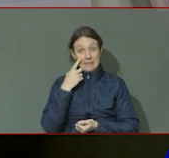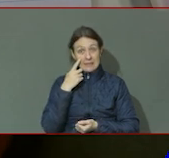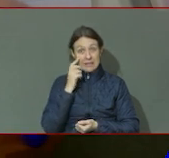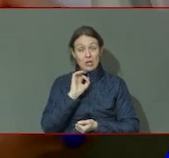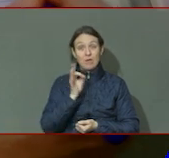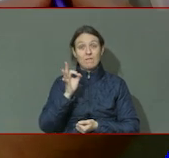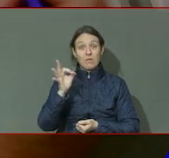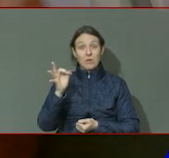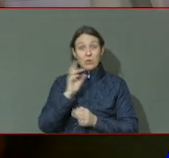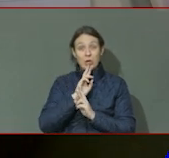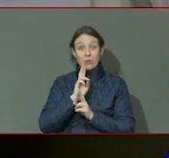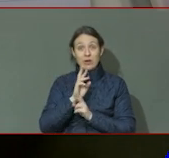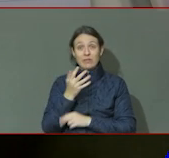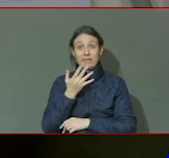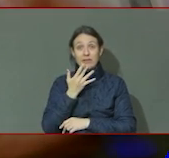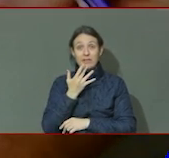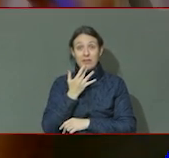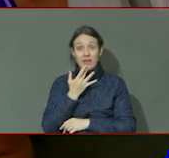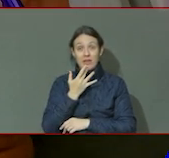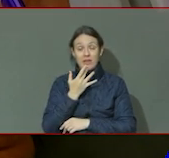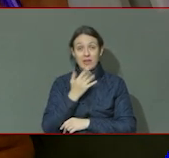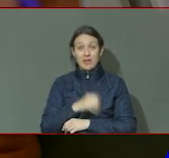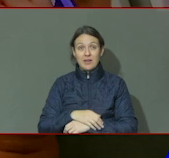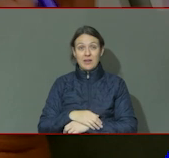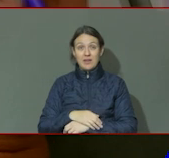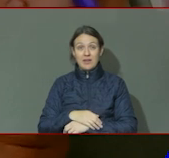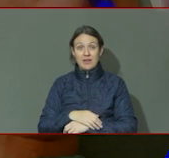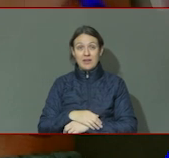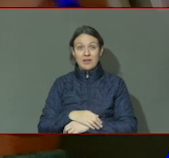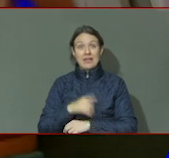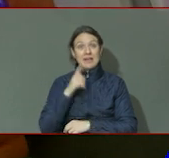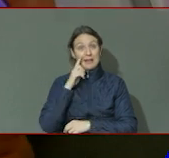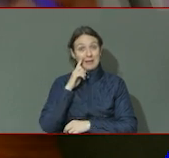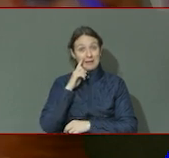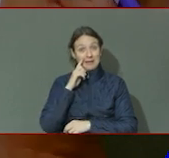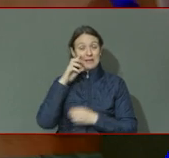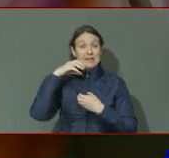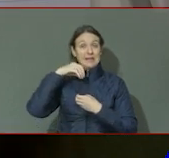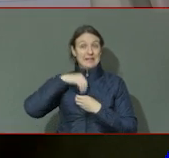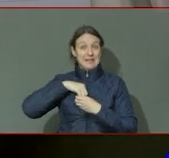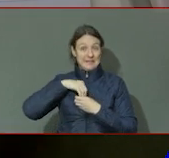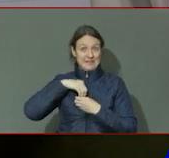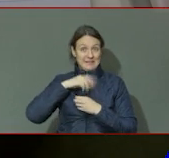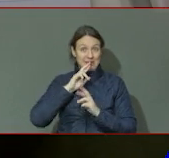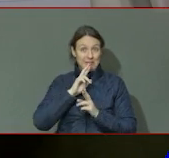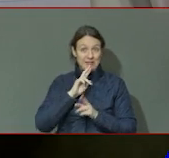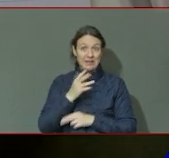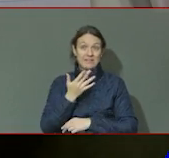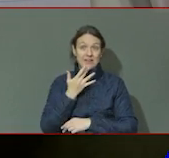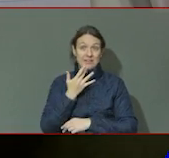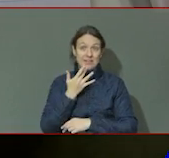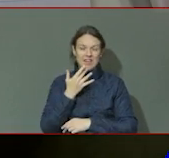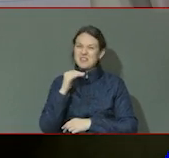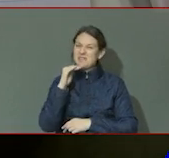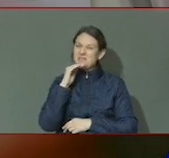forward reaction was favored and the endothermic reaction was favored, what does